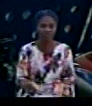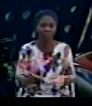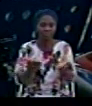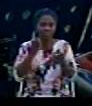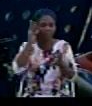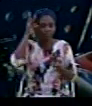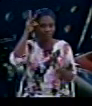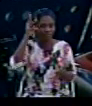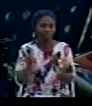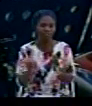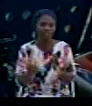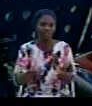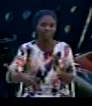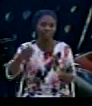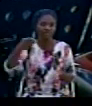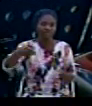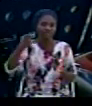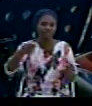Higher,